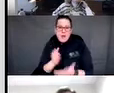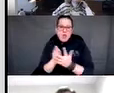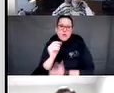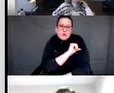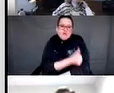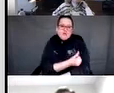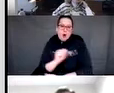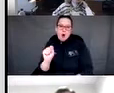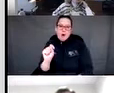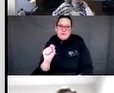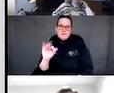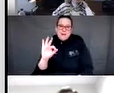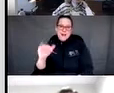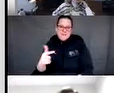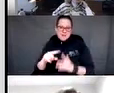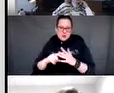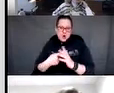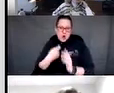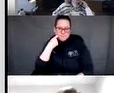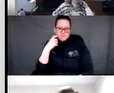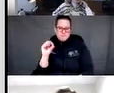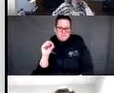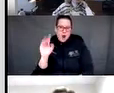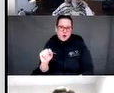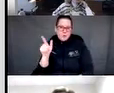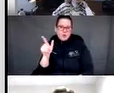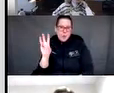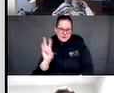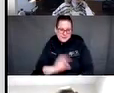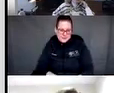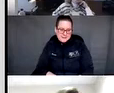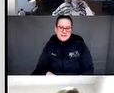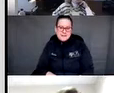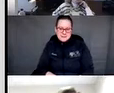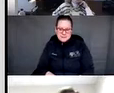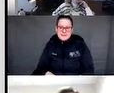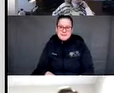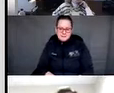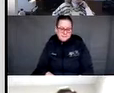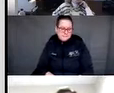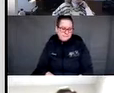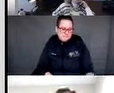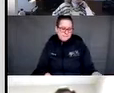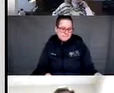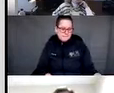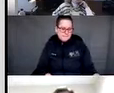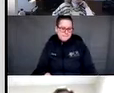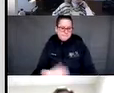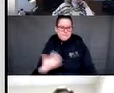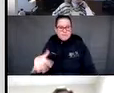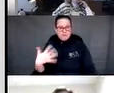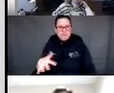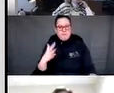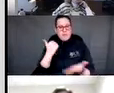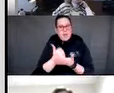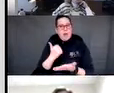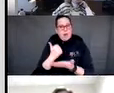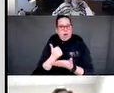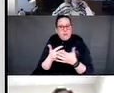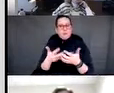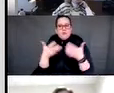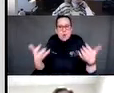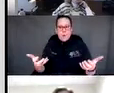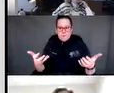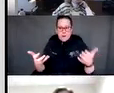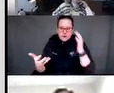us in October, on October 26th, and they are a great help because we are experiencing a